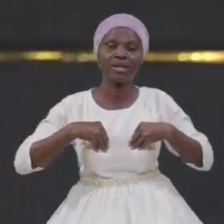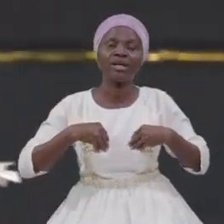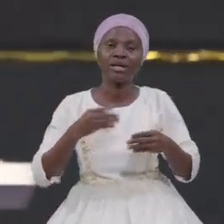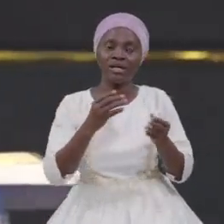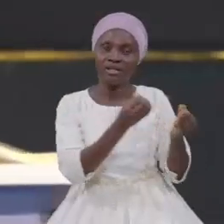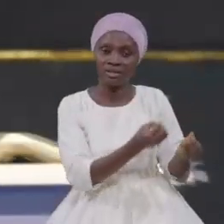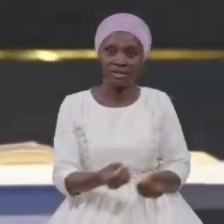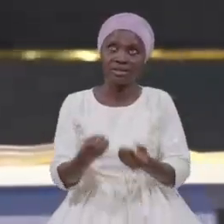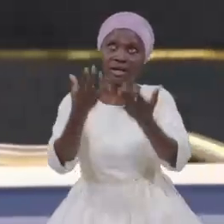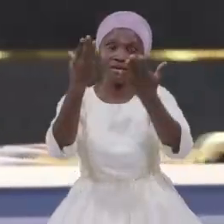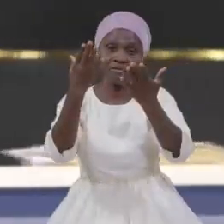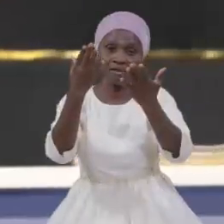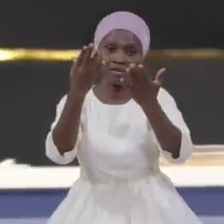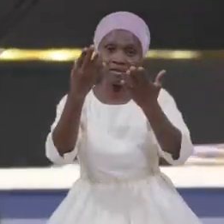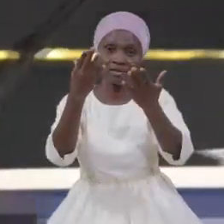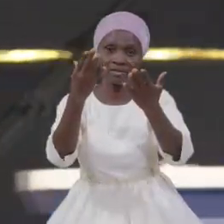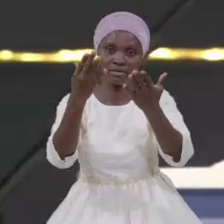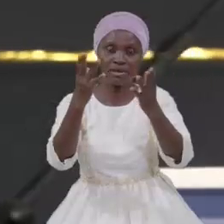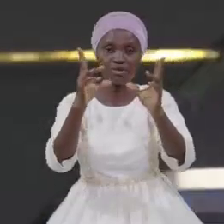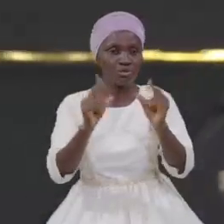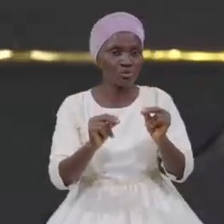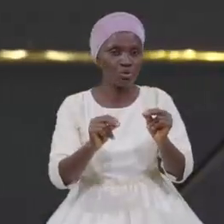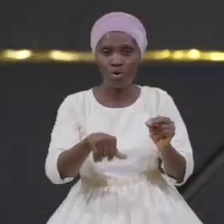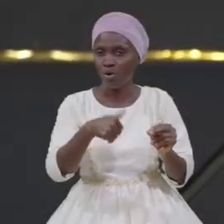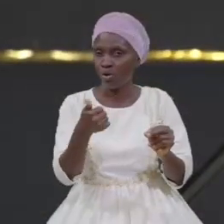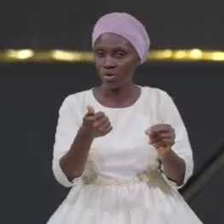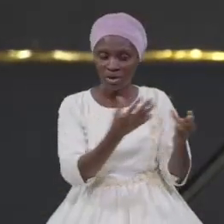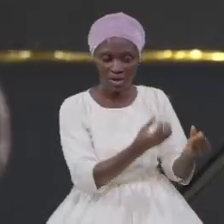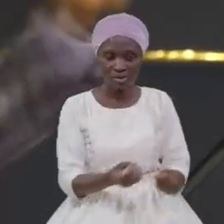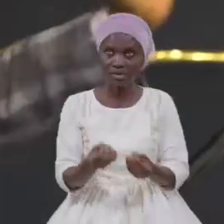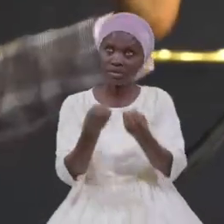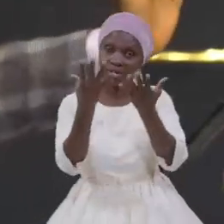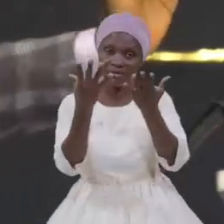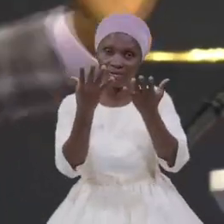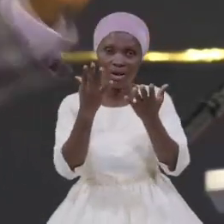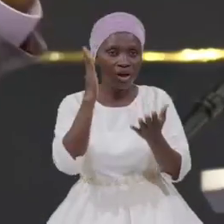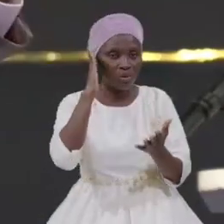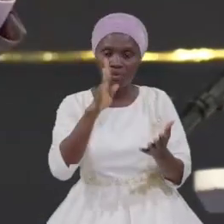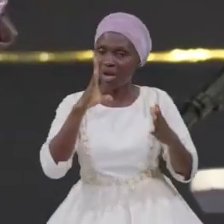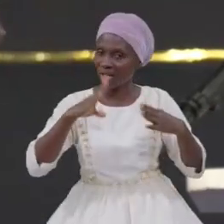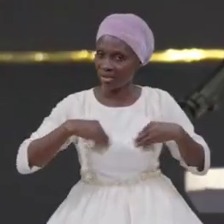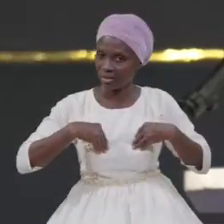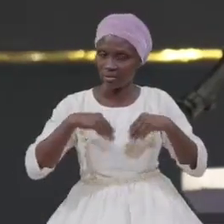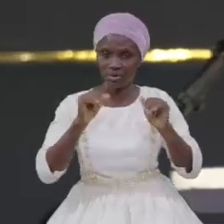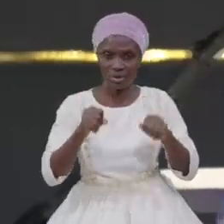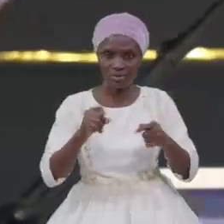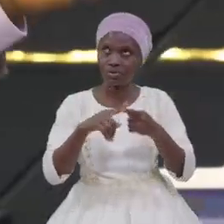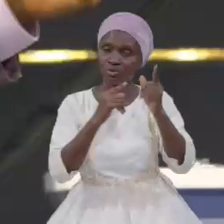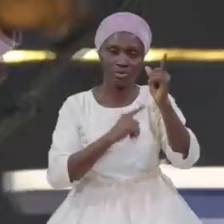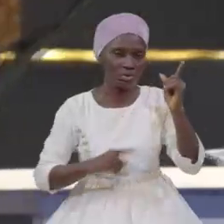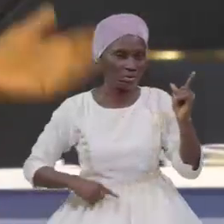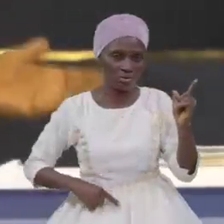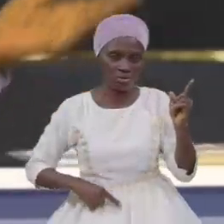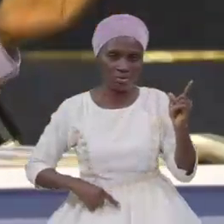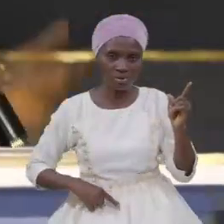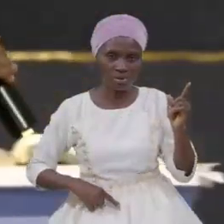sacrifice. No other sacrifice will be acceptable unto the Lord. The goats